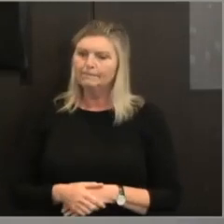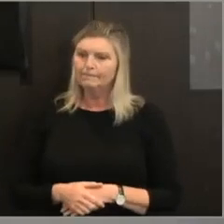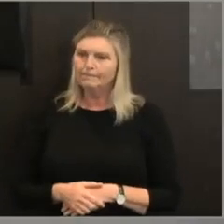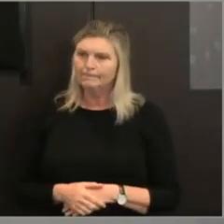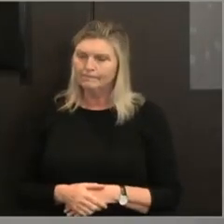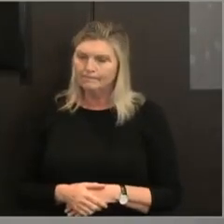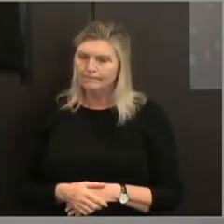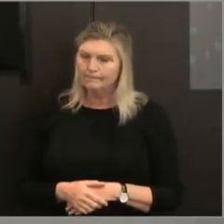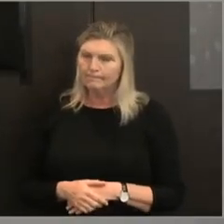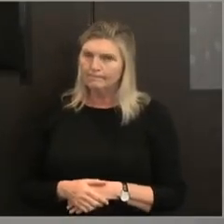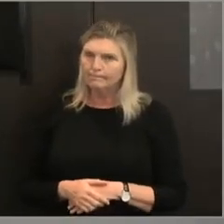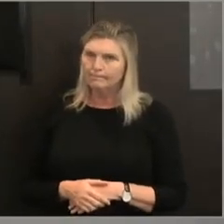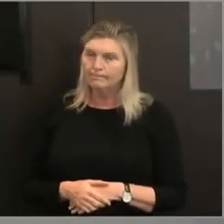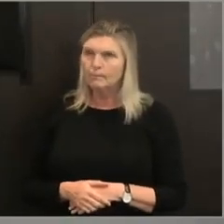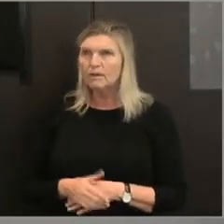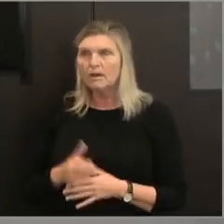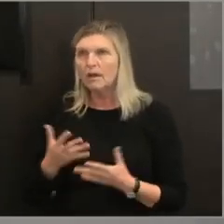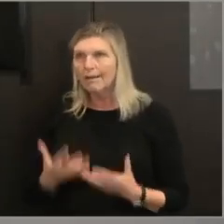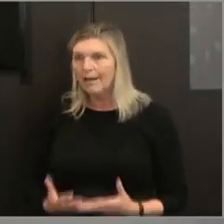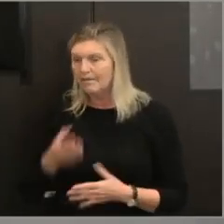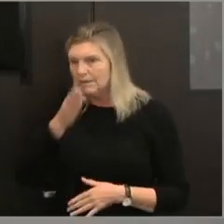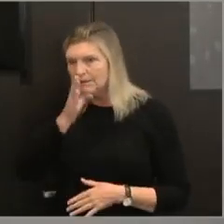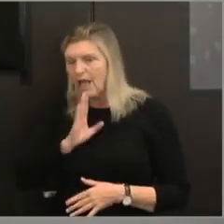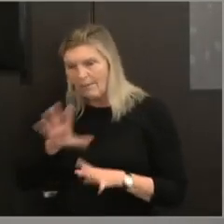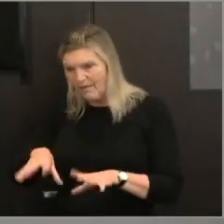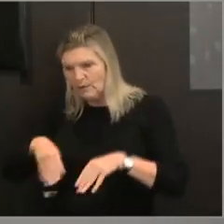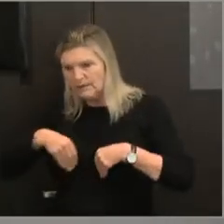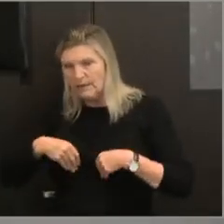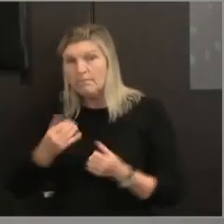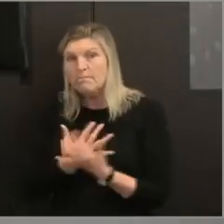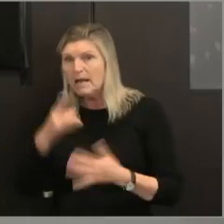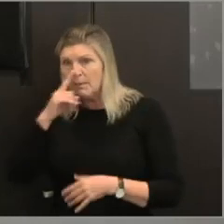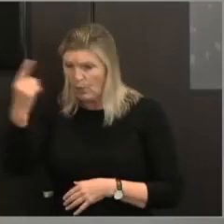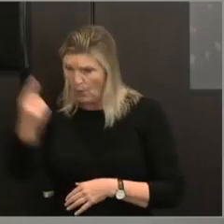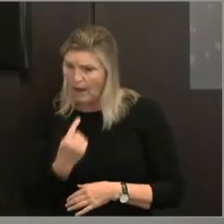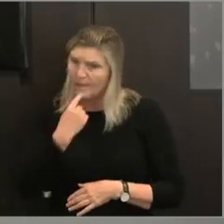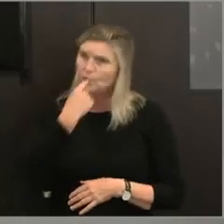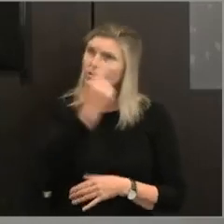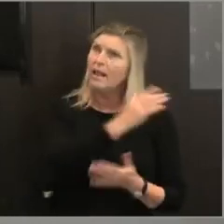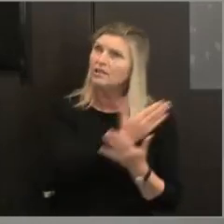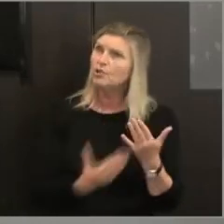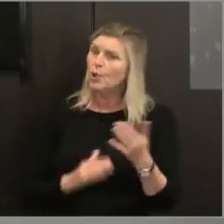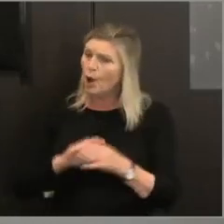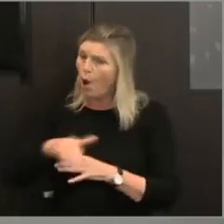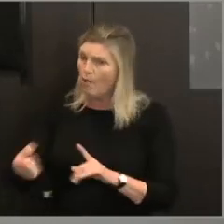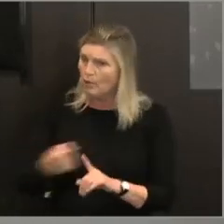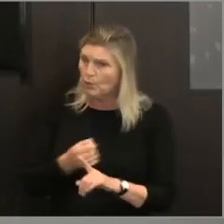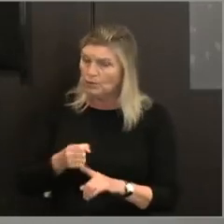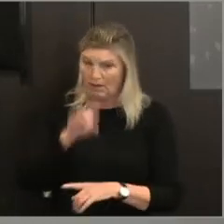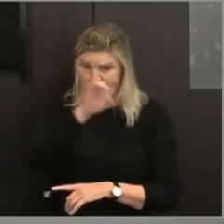I accept with considerable sadness that many of those who will speak to this Commission about abuse will be